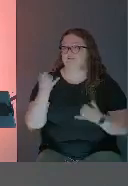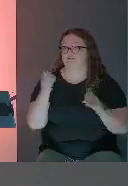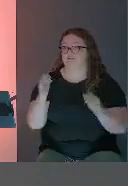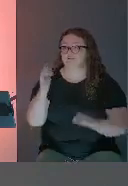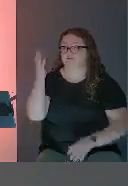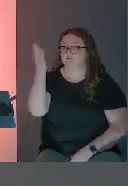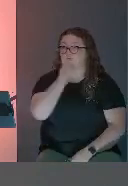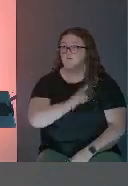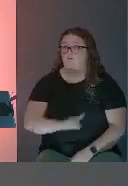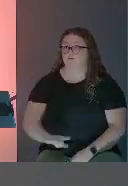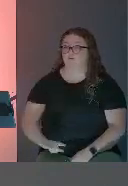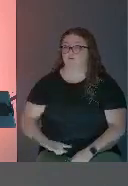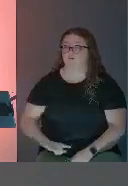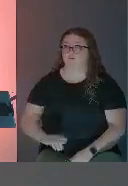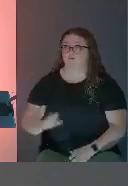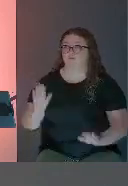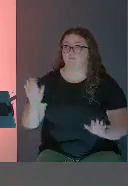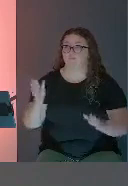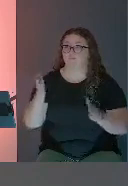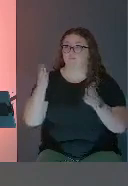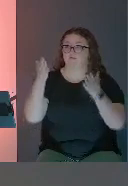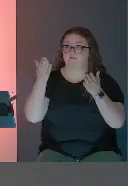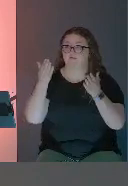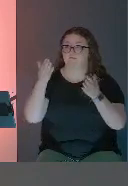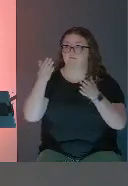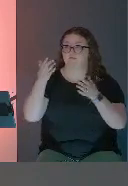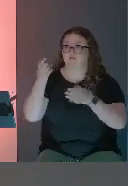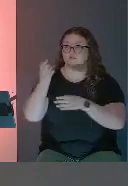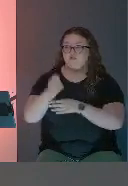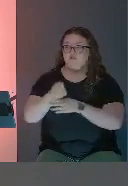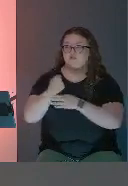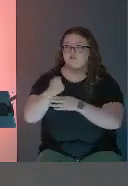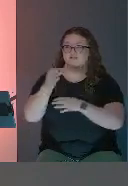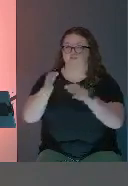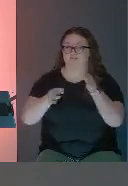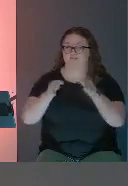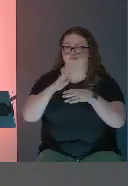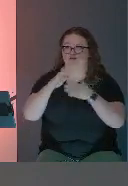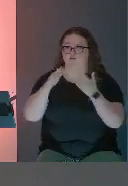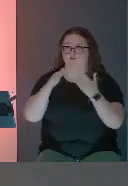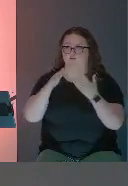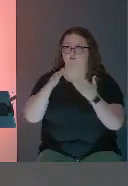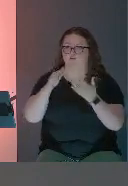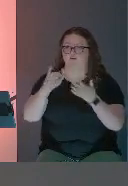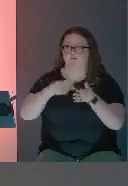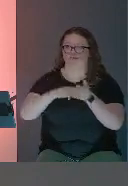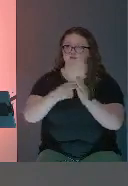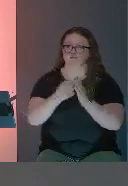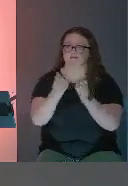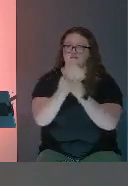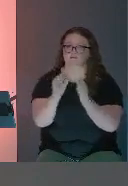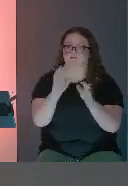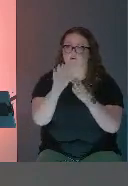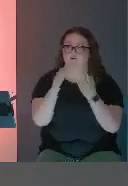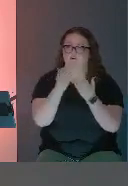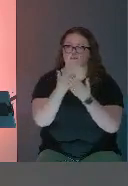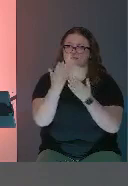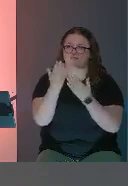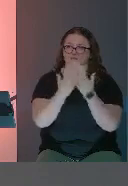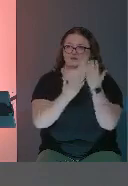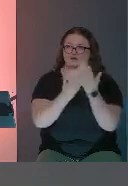Lord raised up judges, which delivered them out of the hand of those